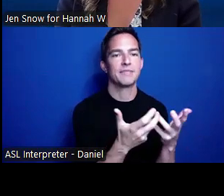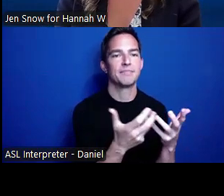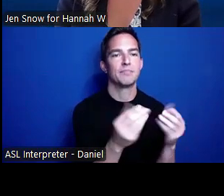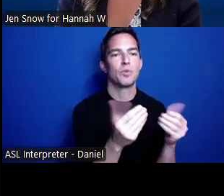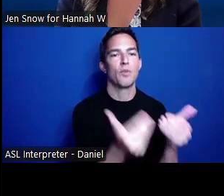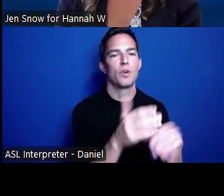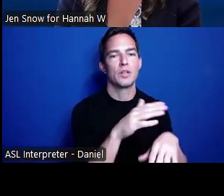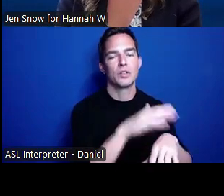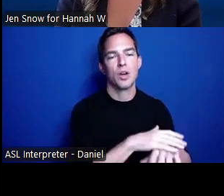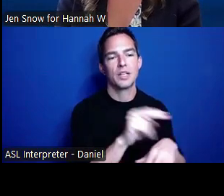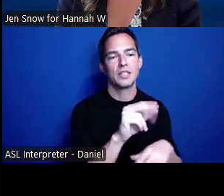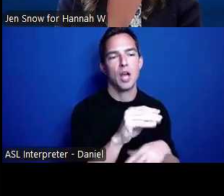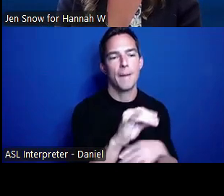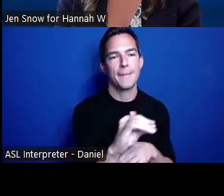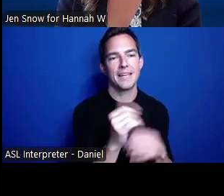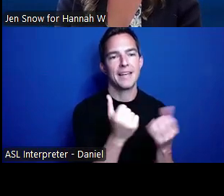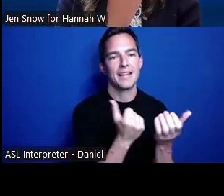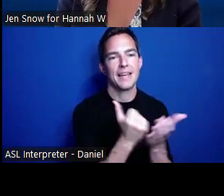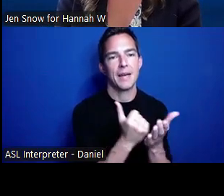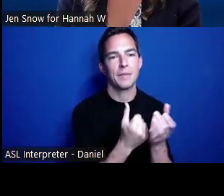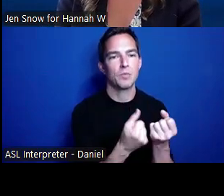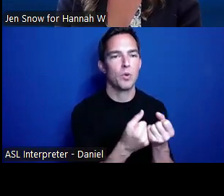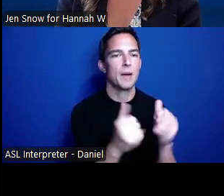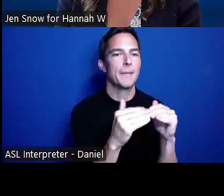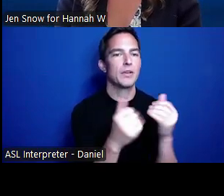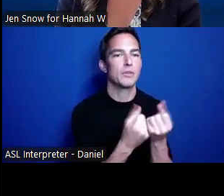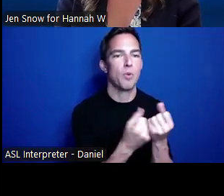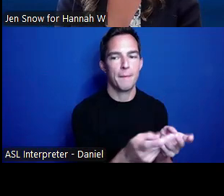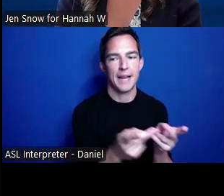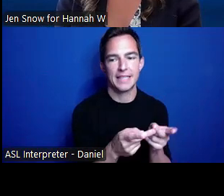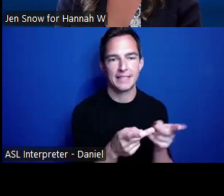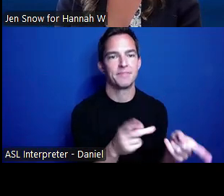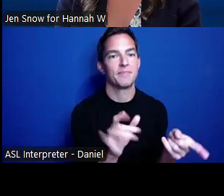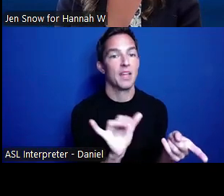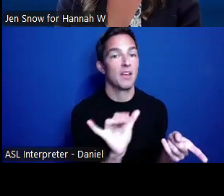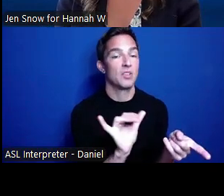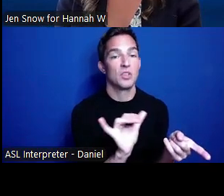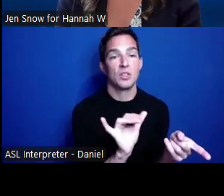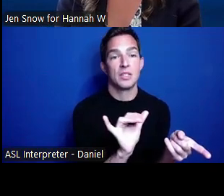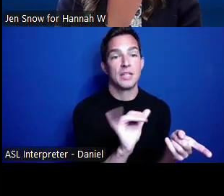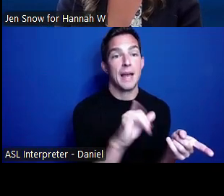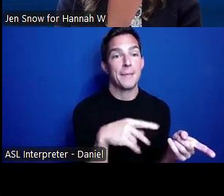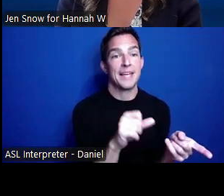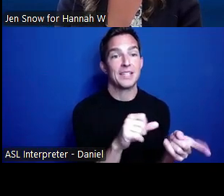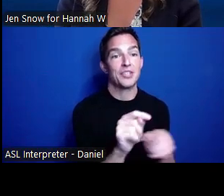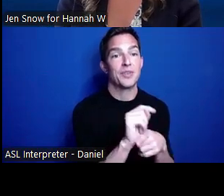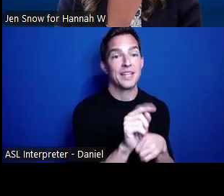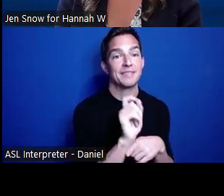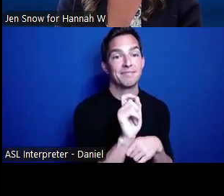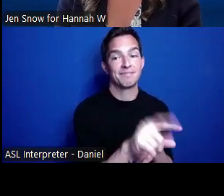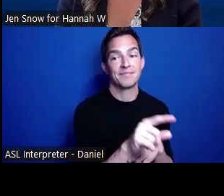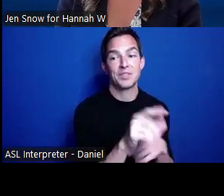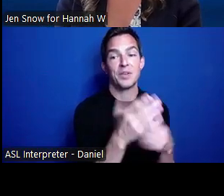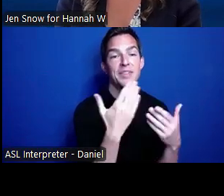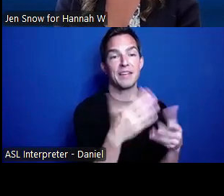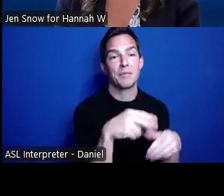on NAMI helping support the peer support space. So, and I've already emailed about the IPS training. So thank you for putting your email in